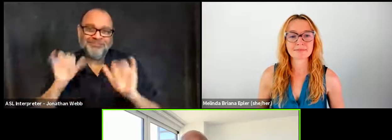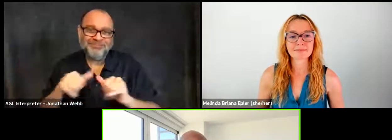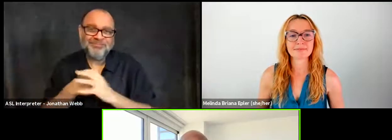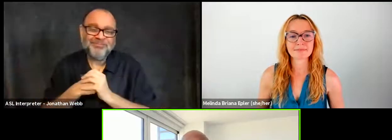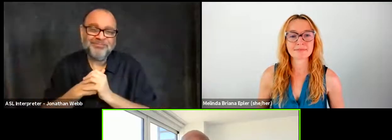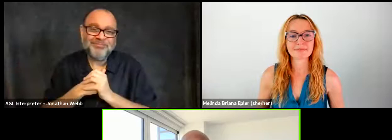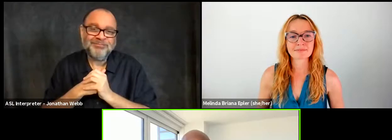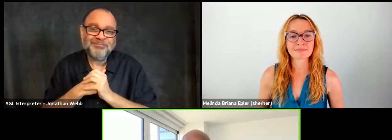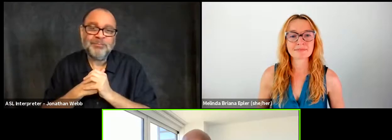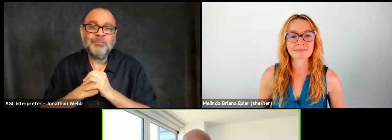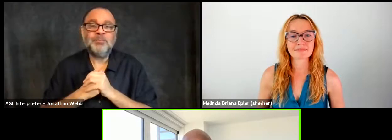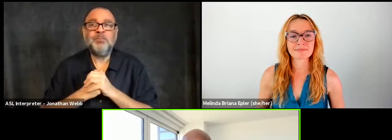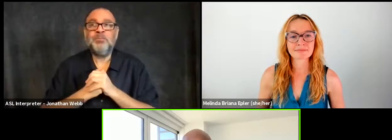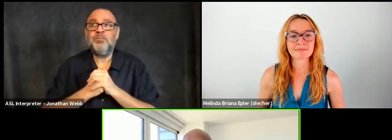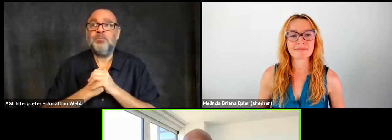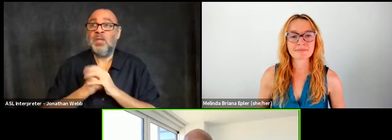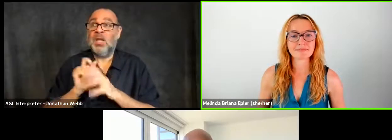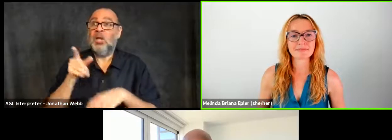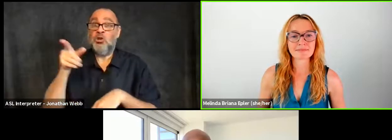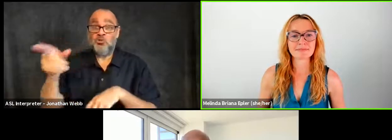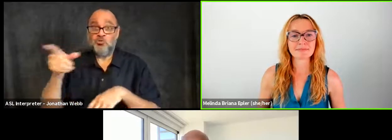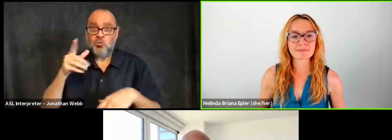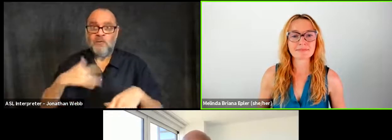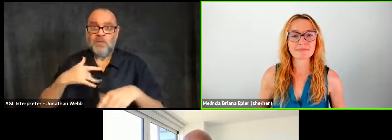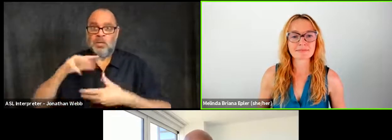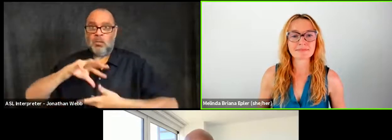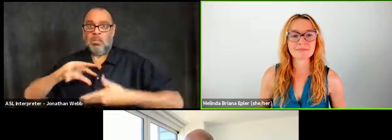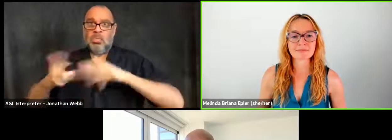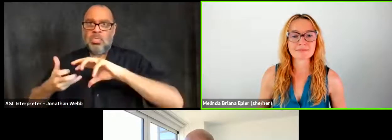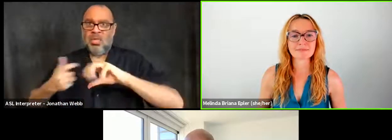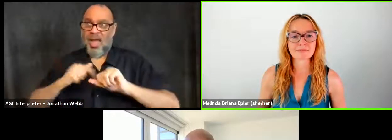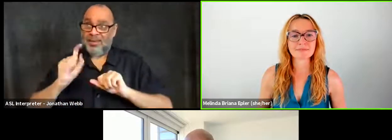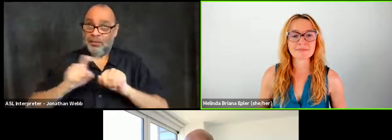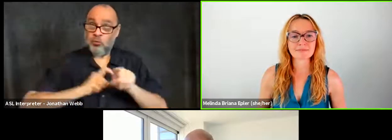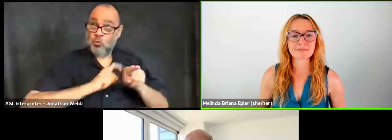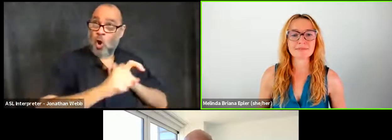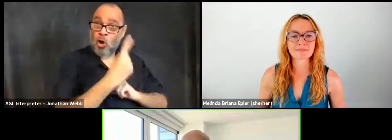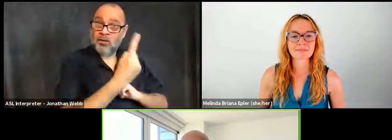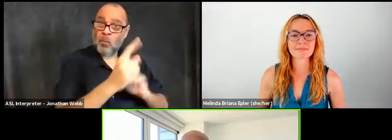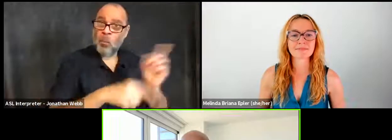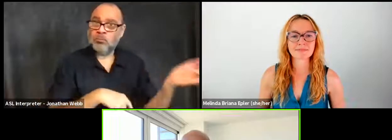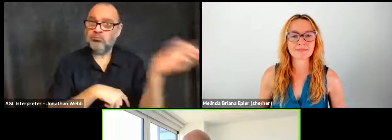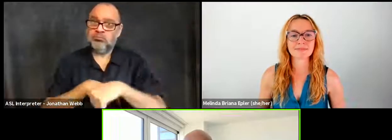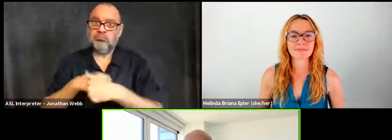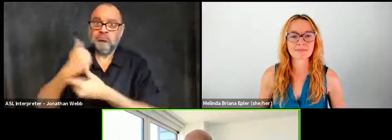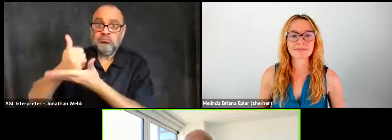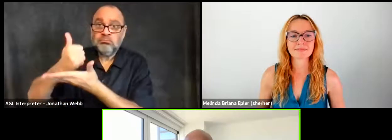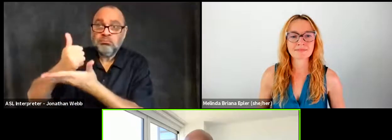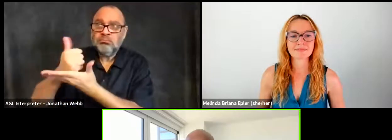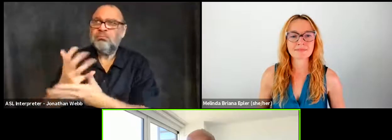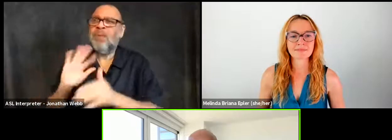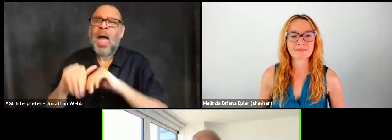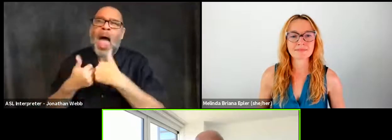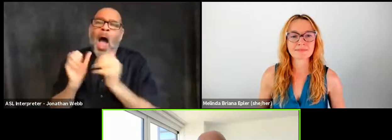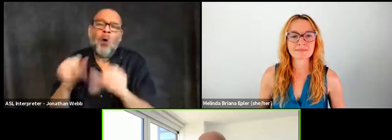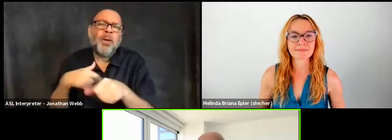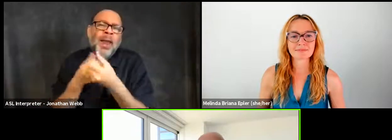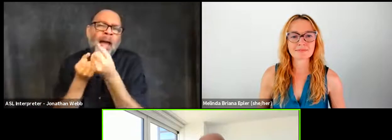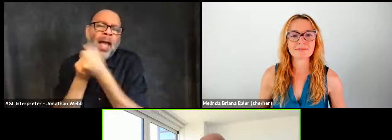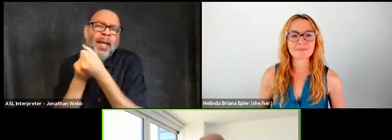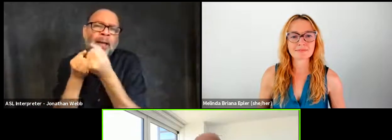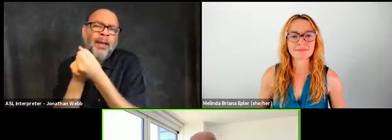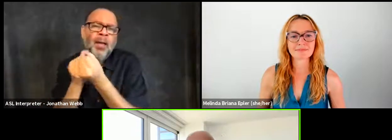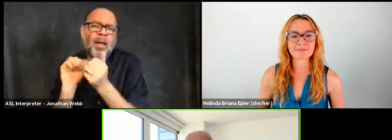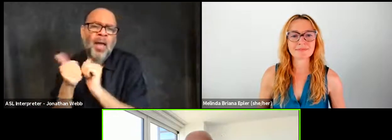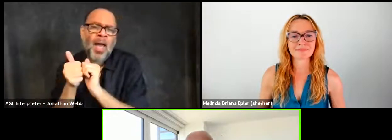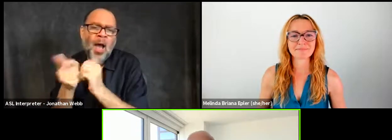Do I need to call someone for you? How can I advocate on your behalf? Like, it's simple. It's like the